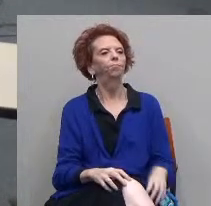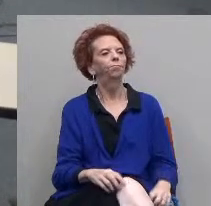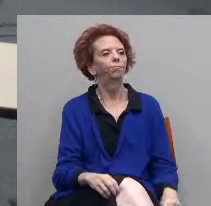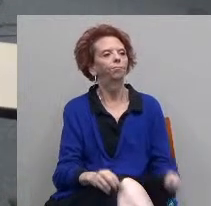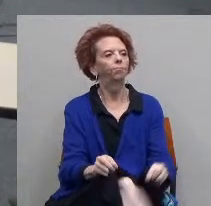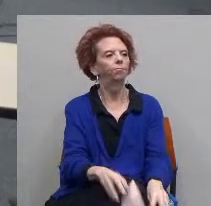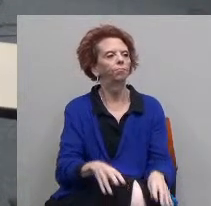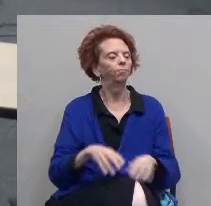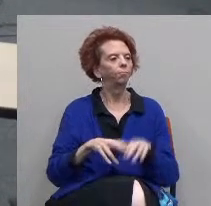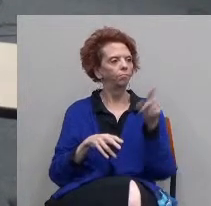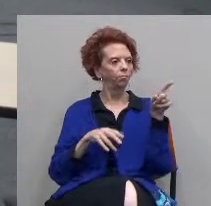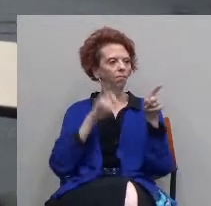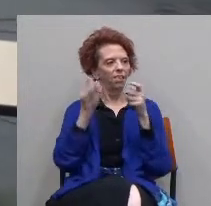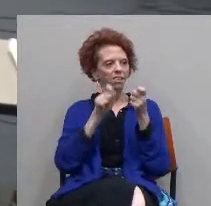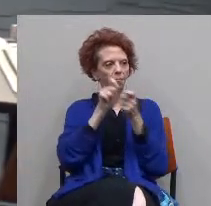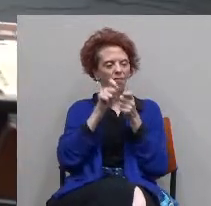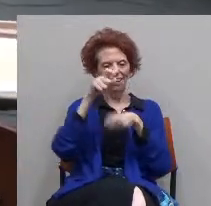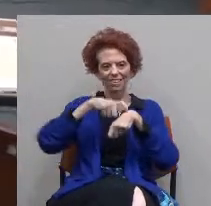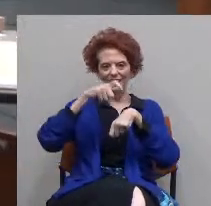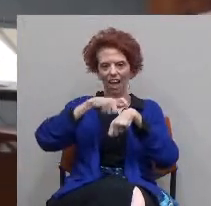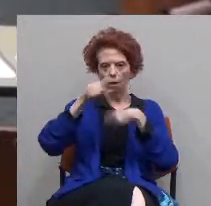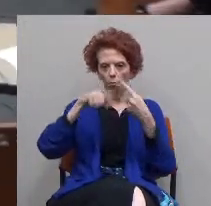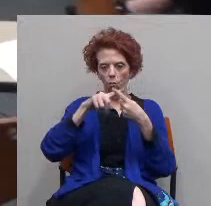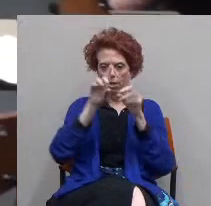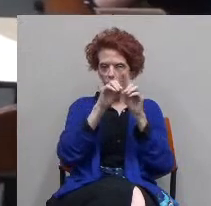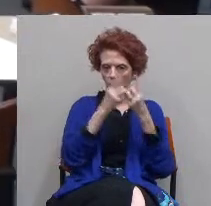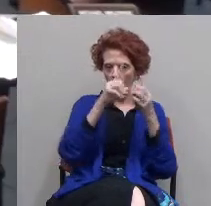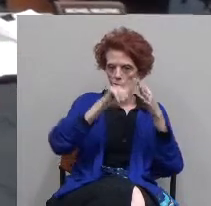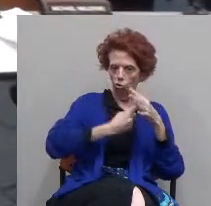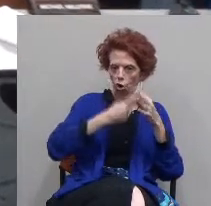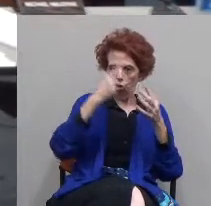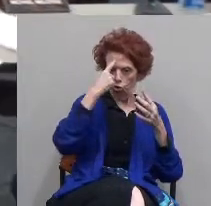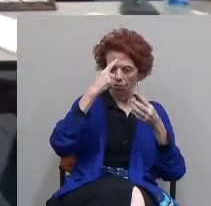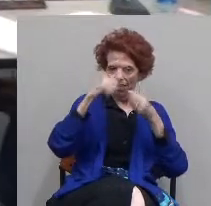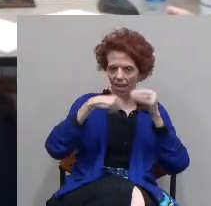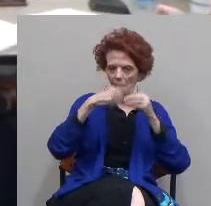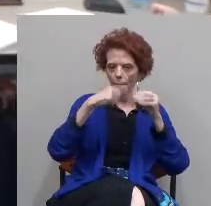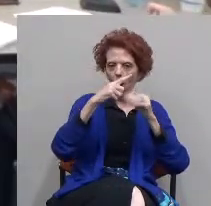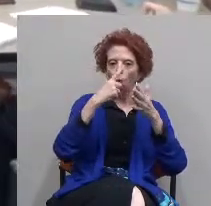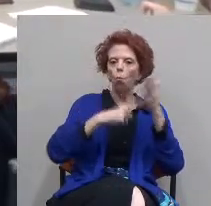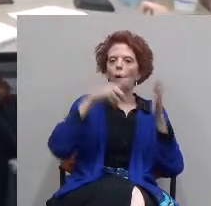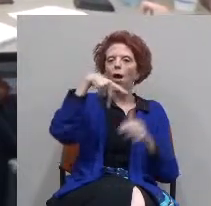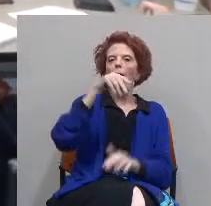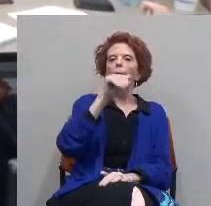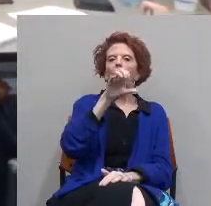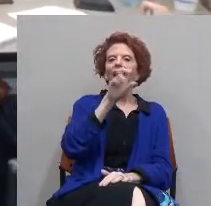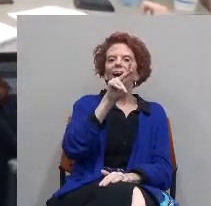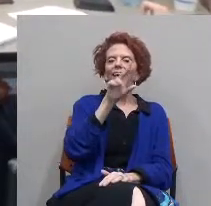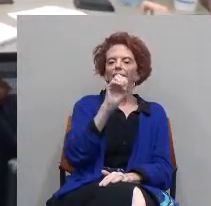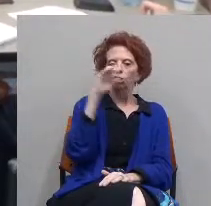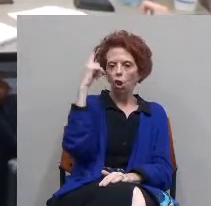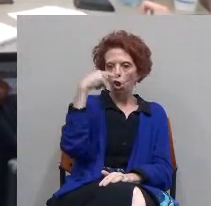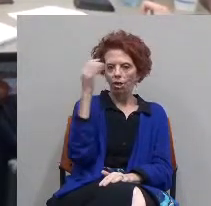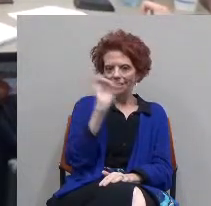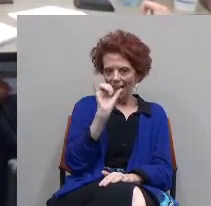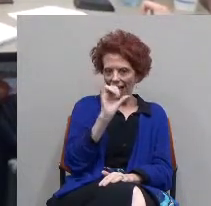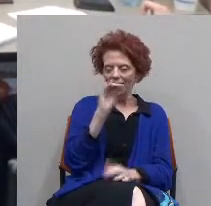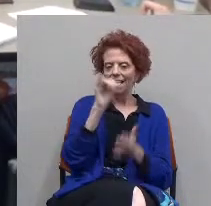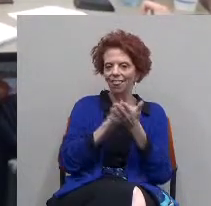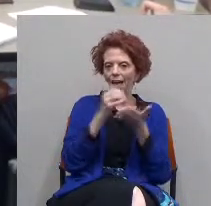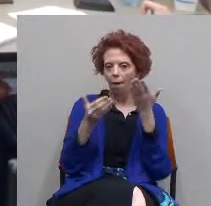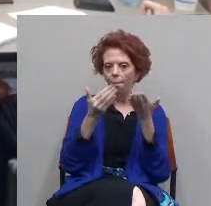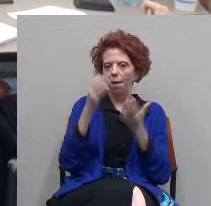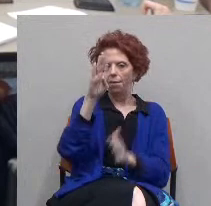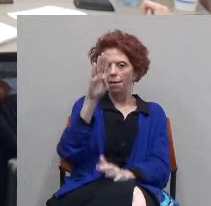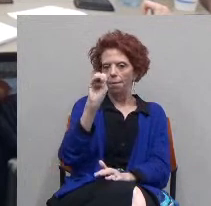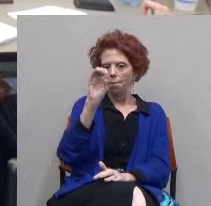Is there a particular time in which the department starts to think about what their package looks like, and that maybe BESE can